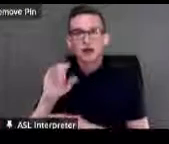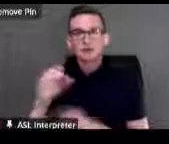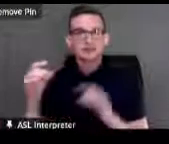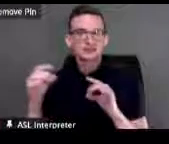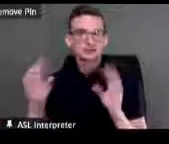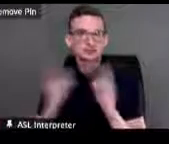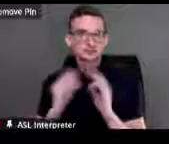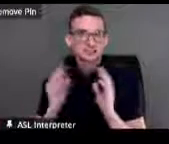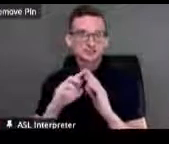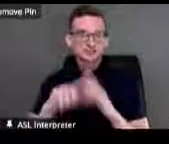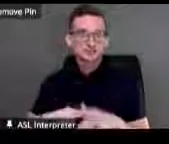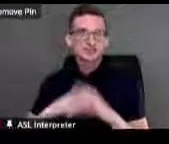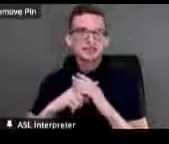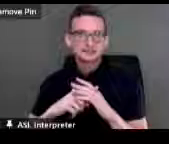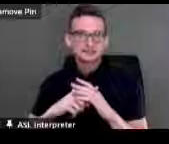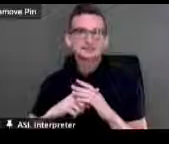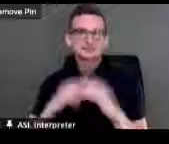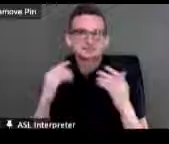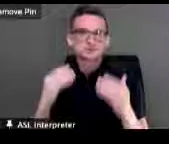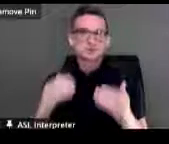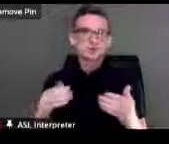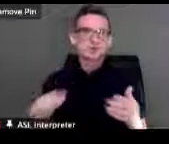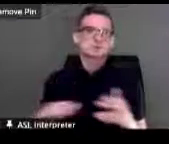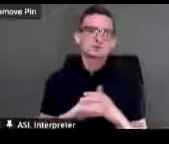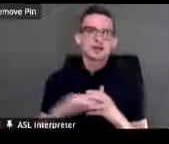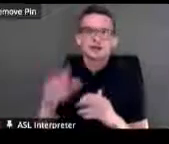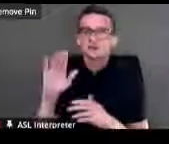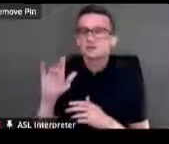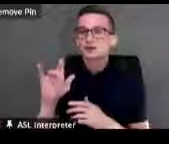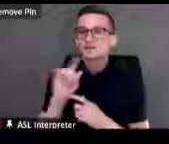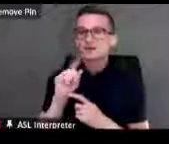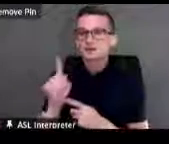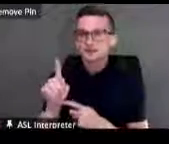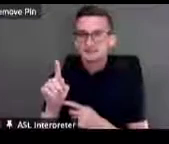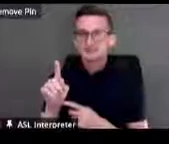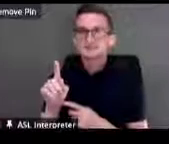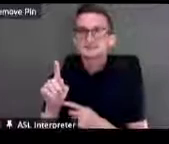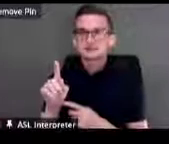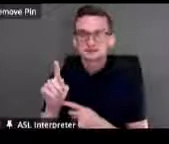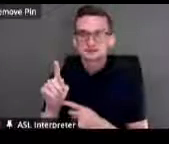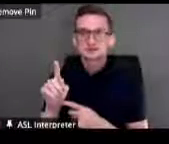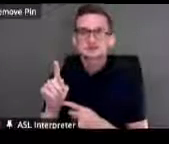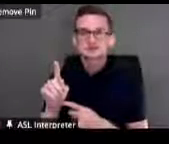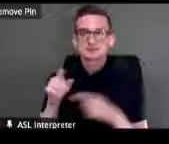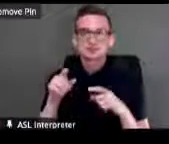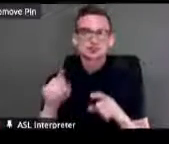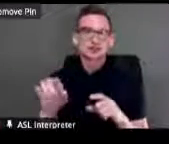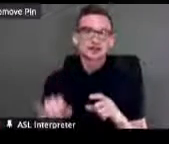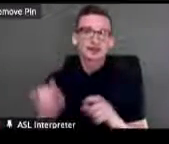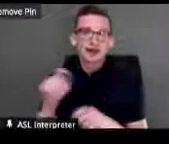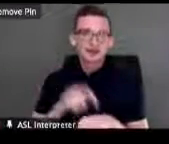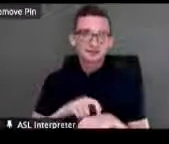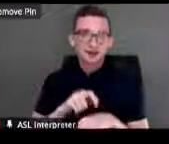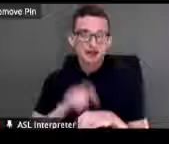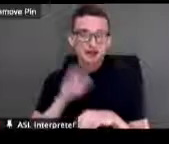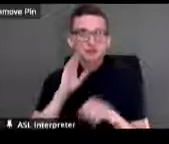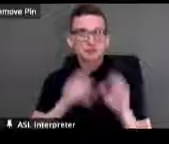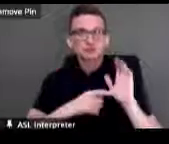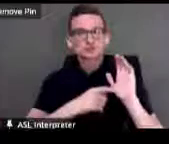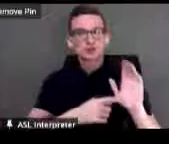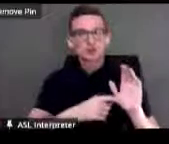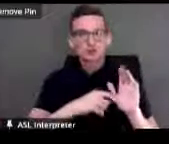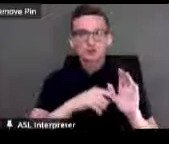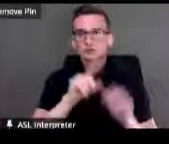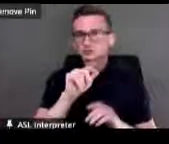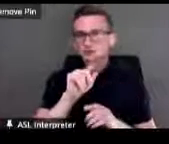ahead and we will take a 25-minute break. And during that time, we'll play the